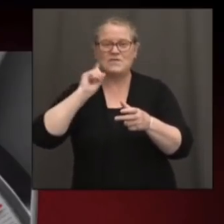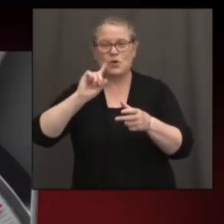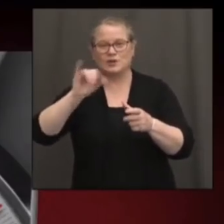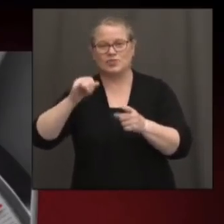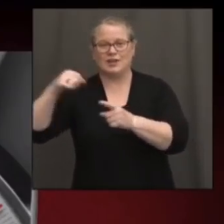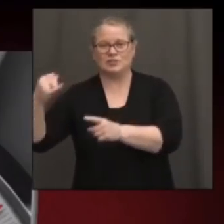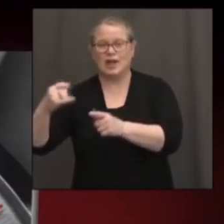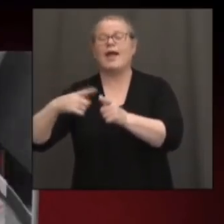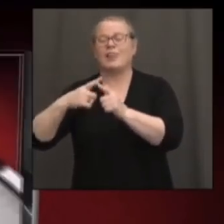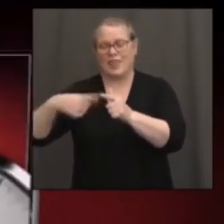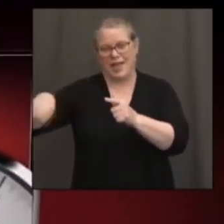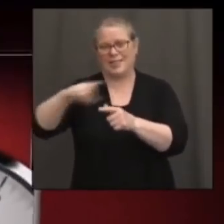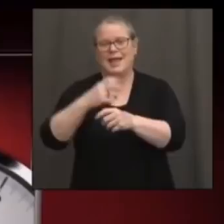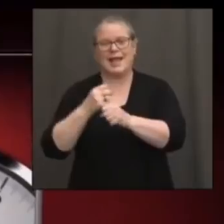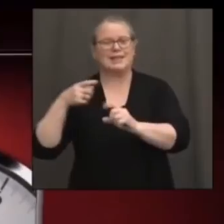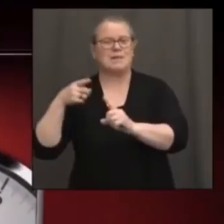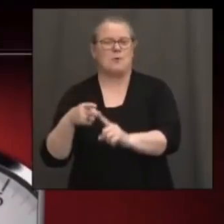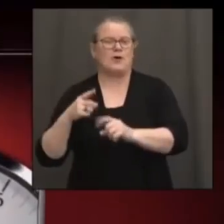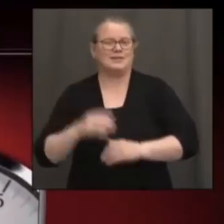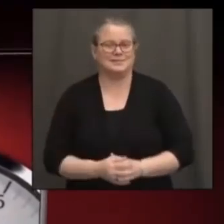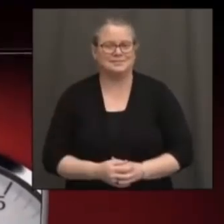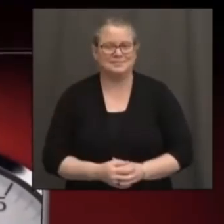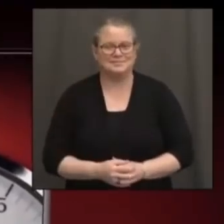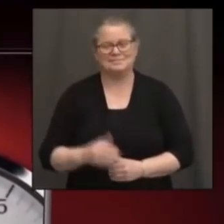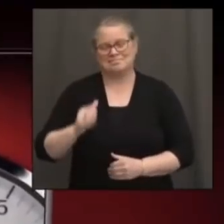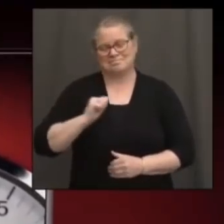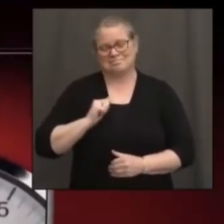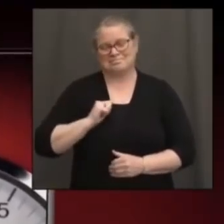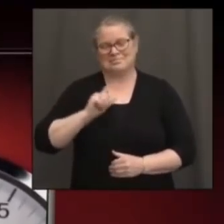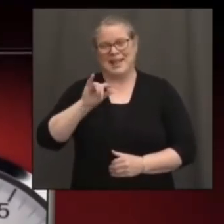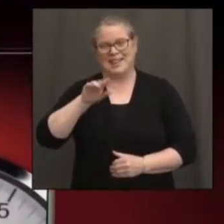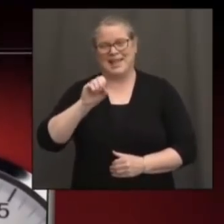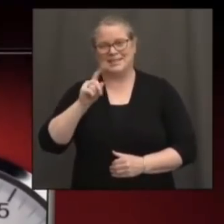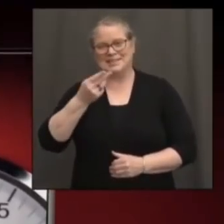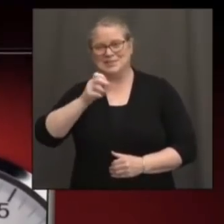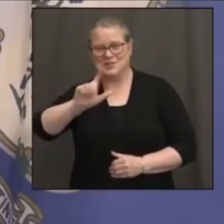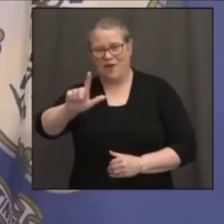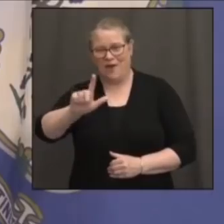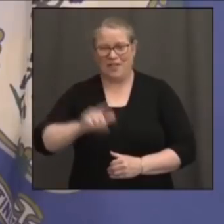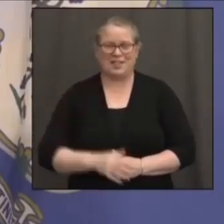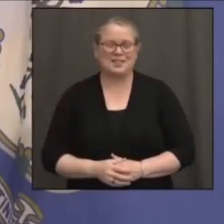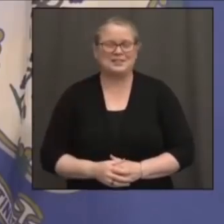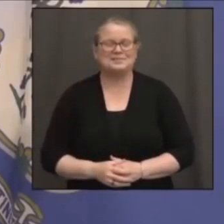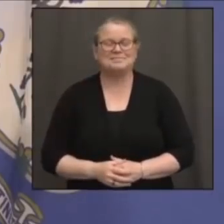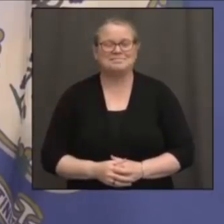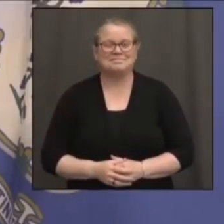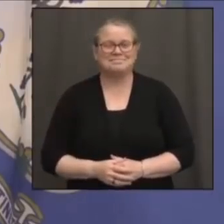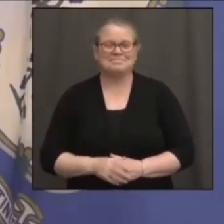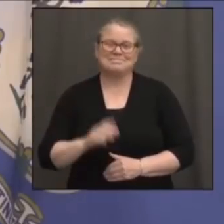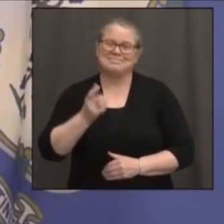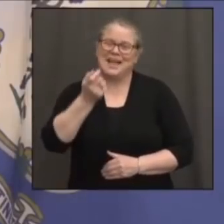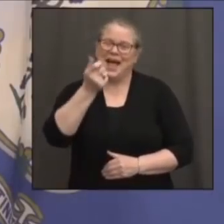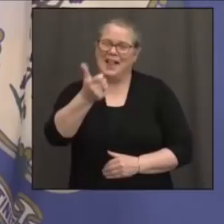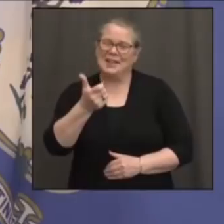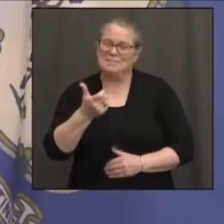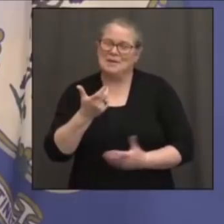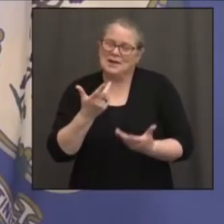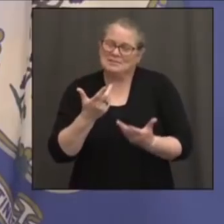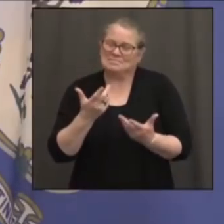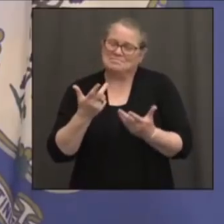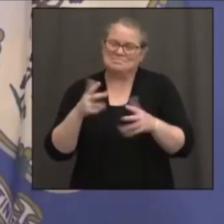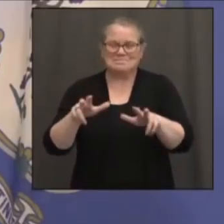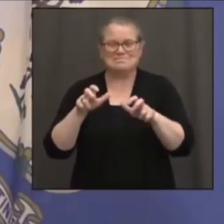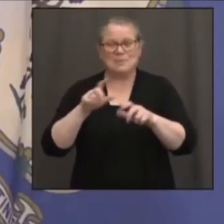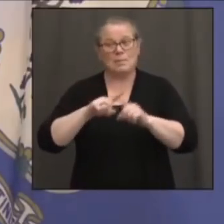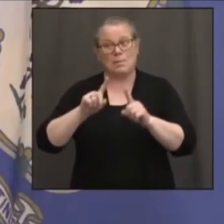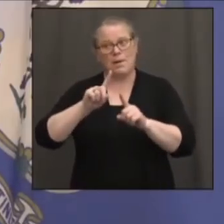point. I'm Leslie Stahl. We'll be back next week with another. All right, that's a little self-serving, but you don't want to be the